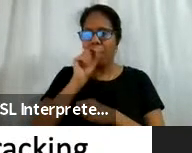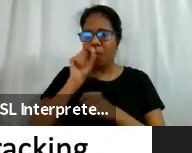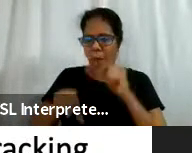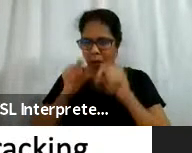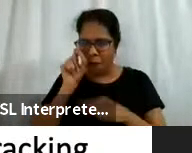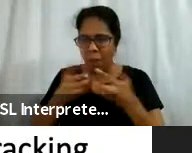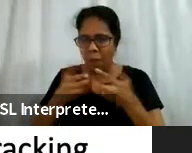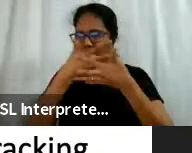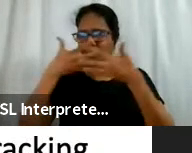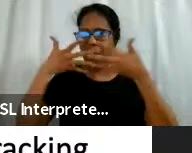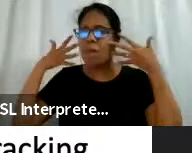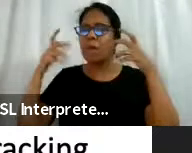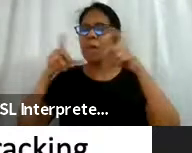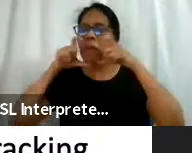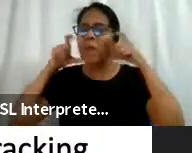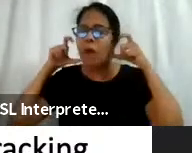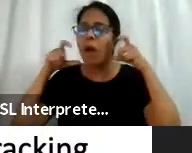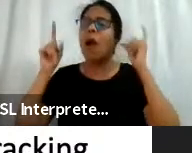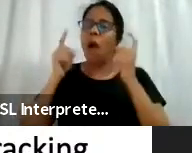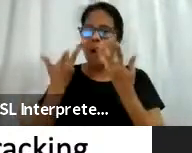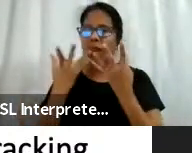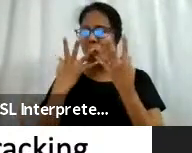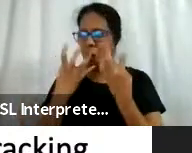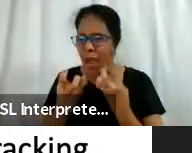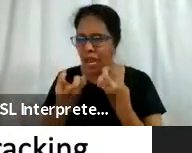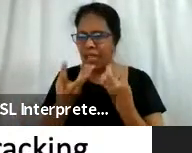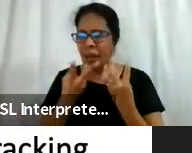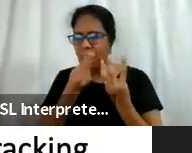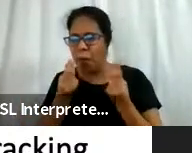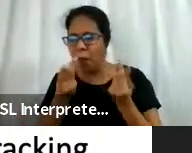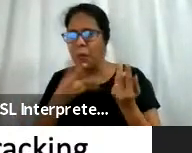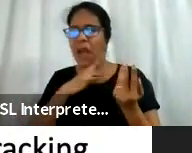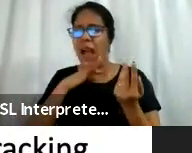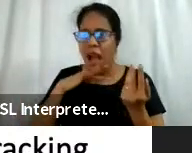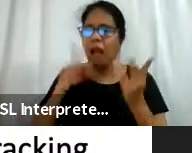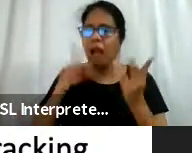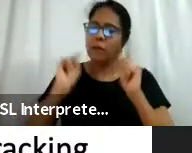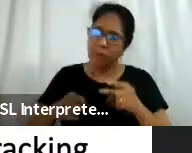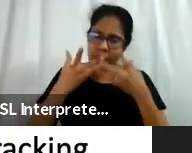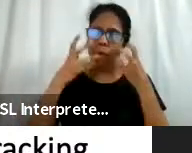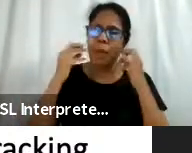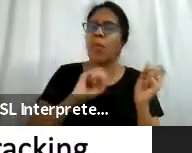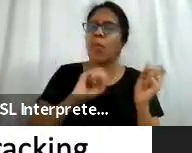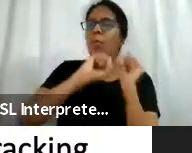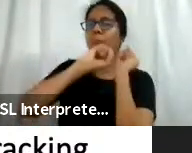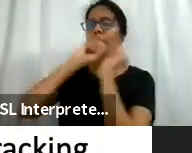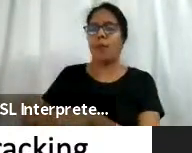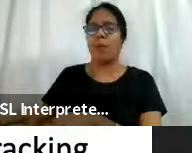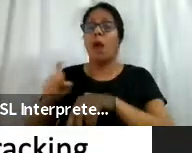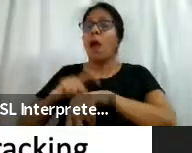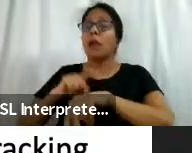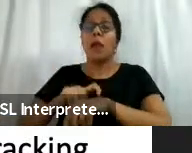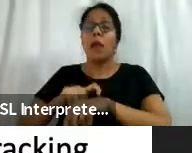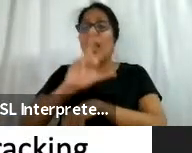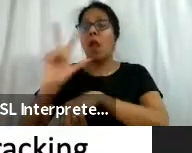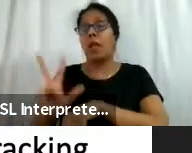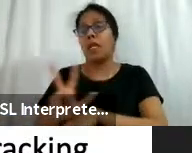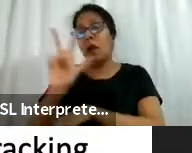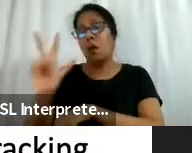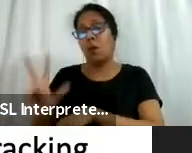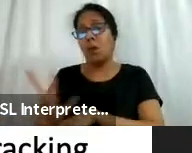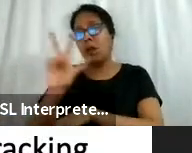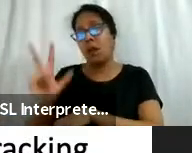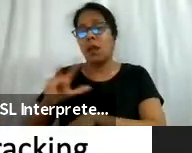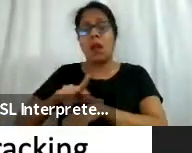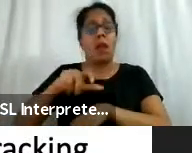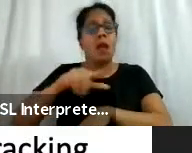soiled, you need to change them. Otherwise, you need to change them every 8 hours. And if